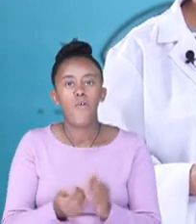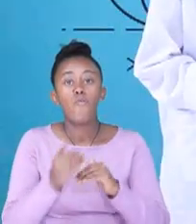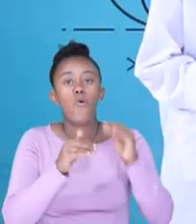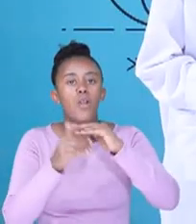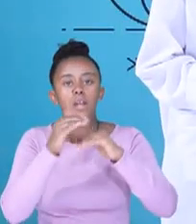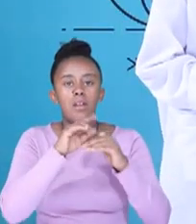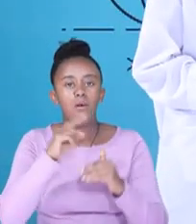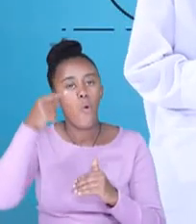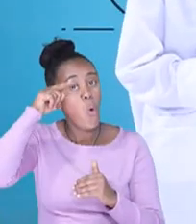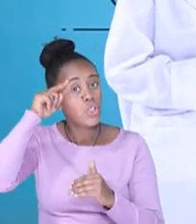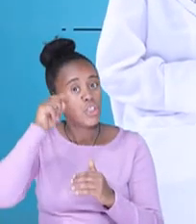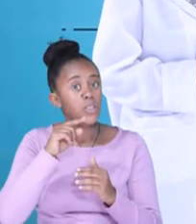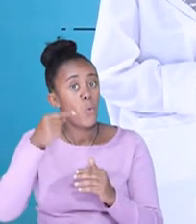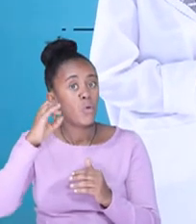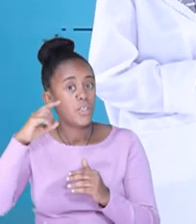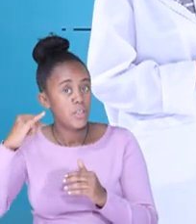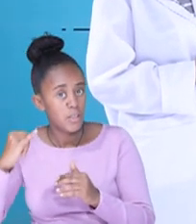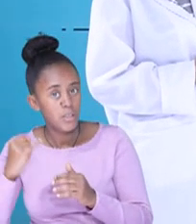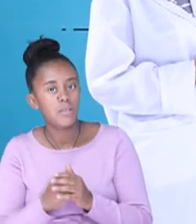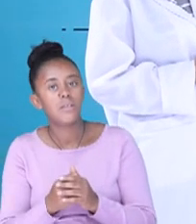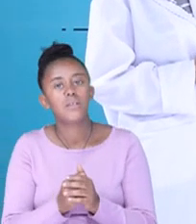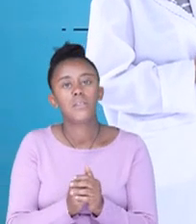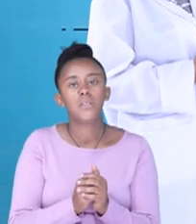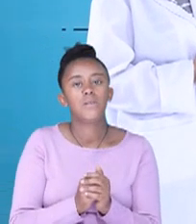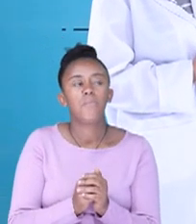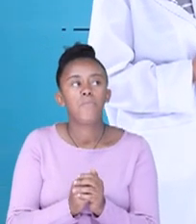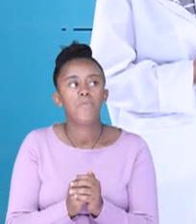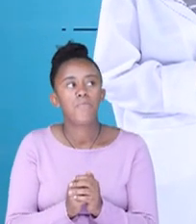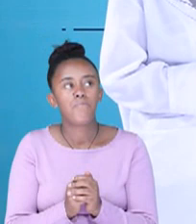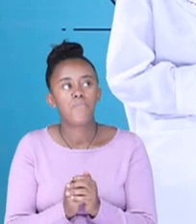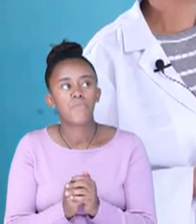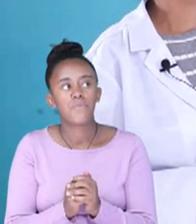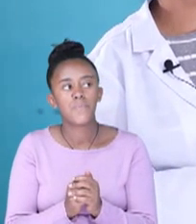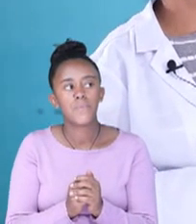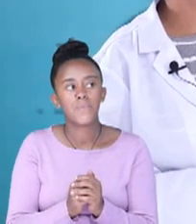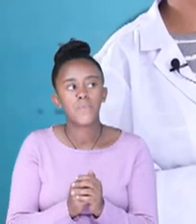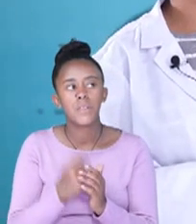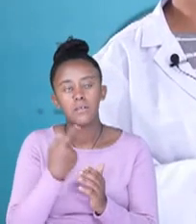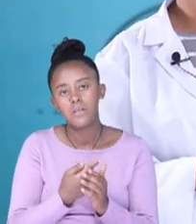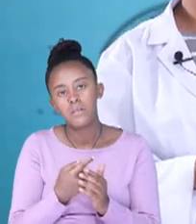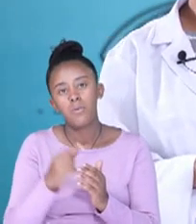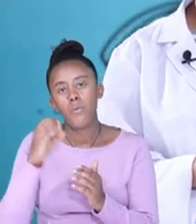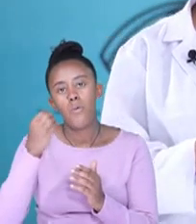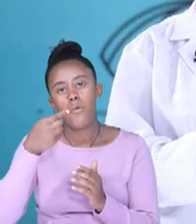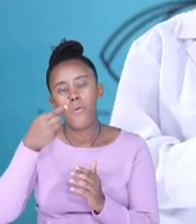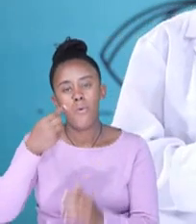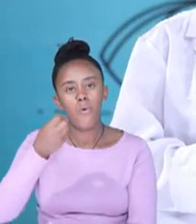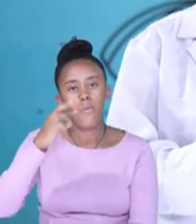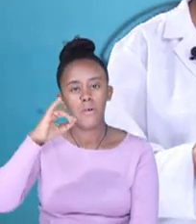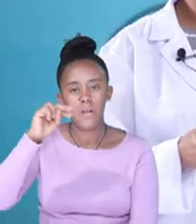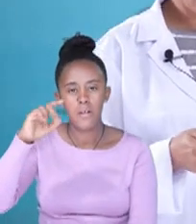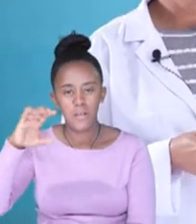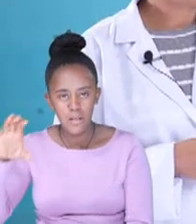folding in Golgi Complex are called cisternae, and this organelle is found both in